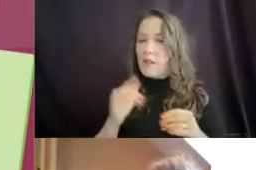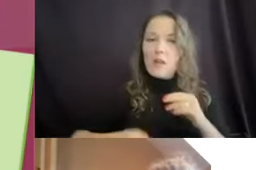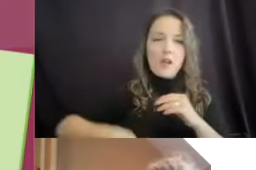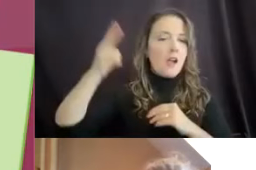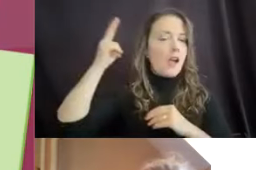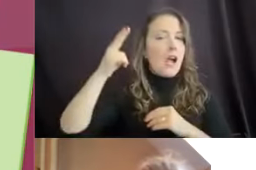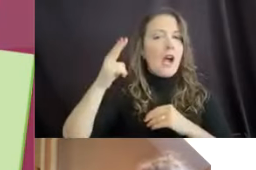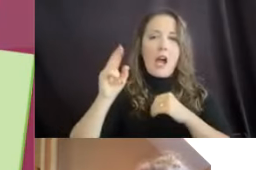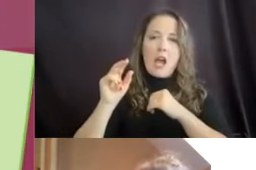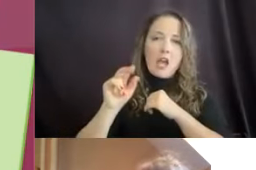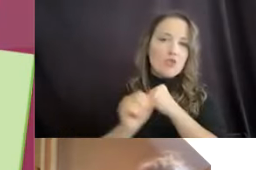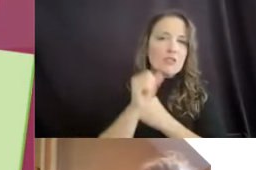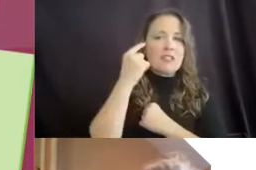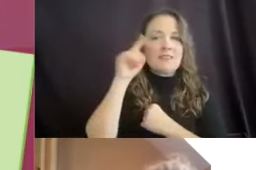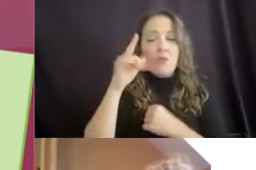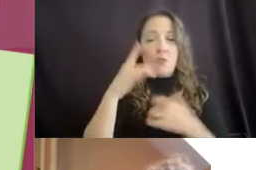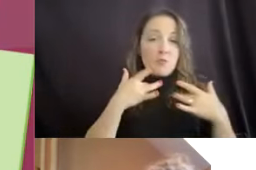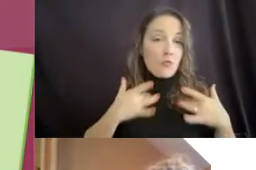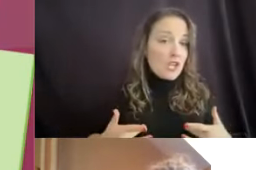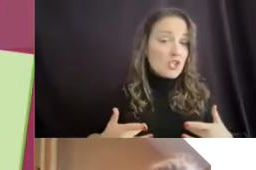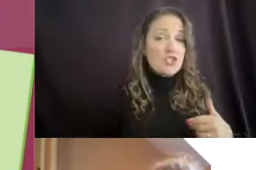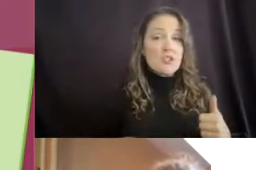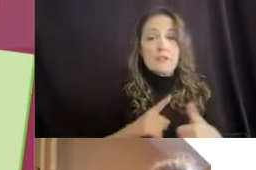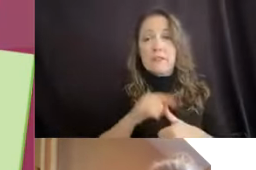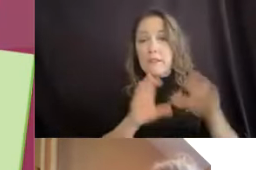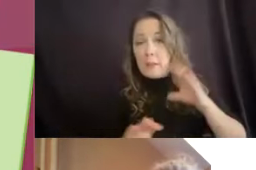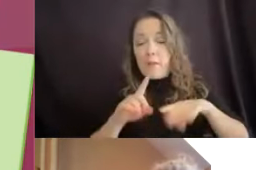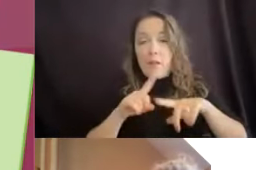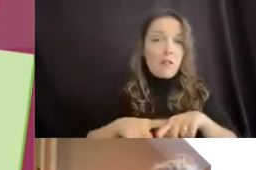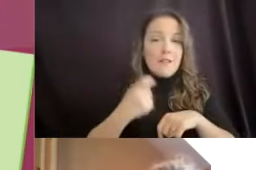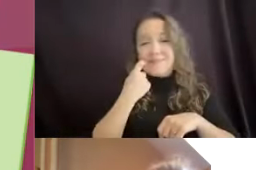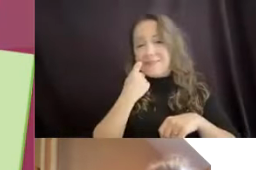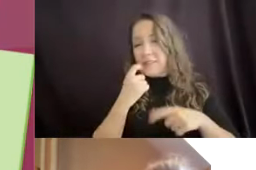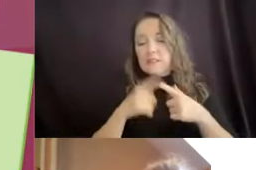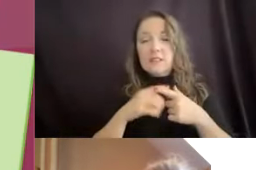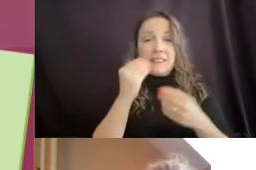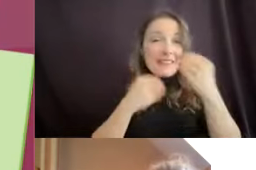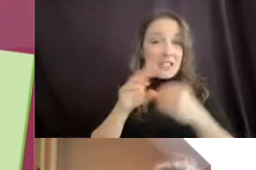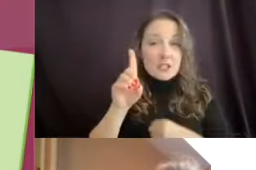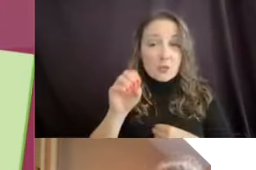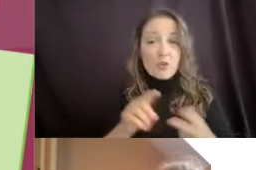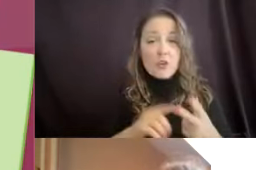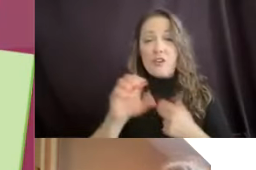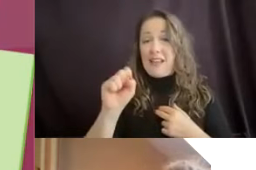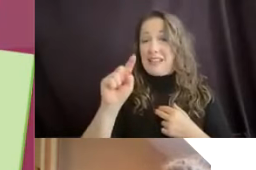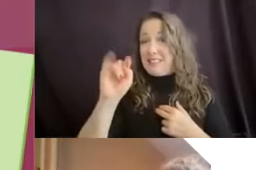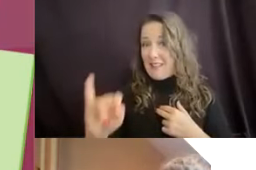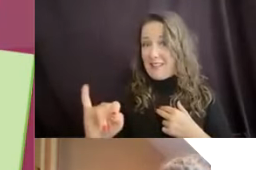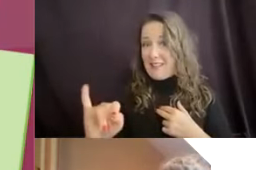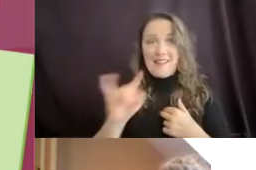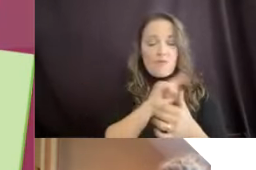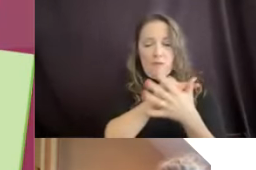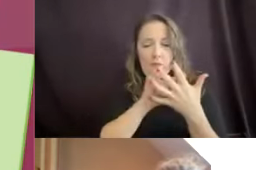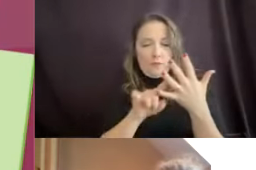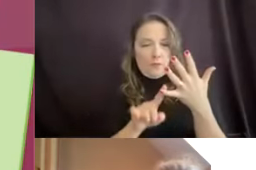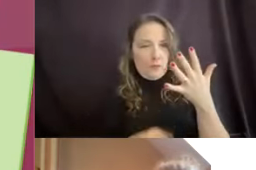for depression, substance abuse, eating disorders, STIs, a much higher risk for all of those than